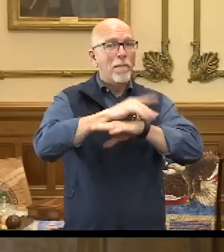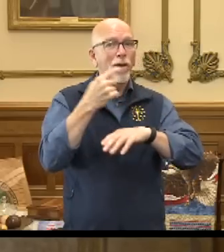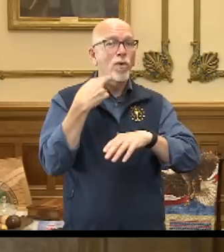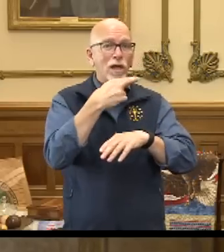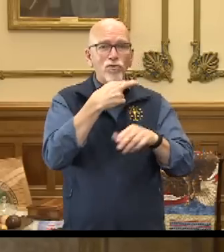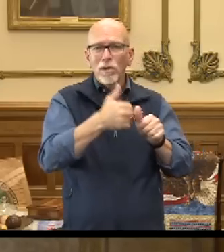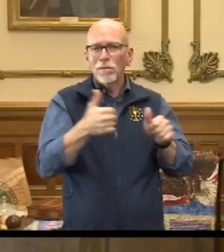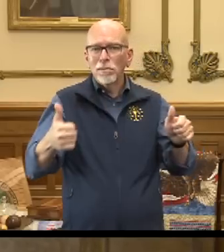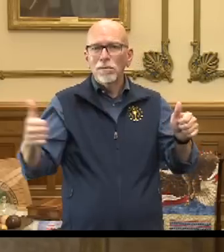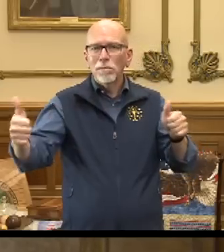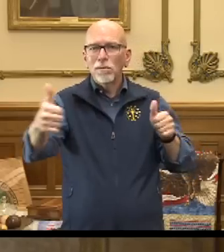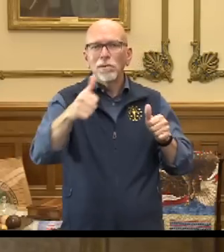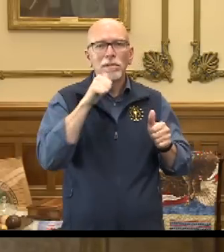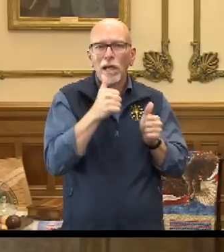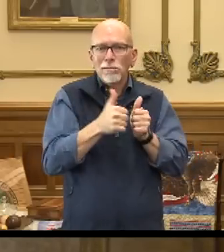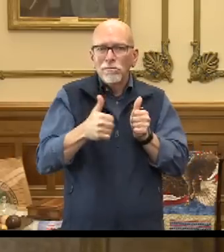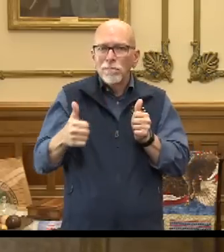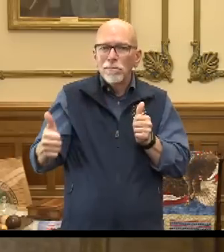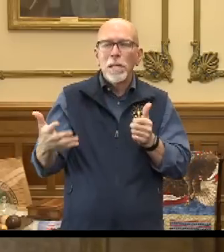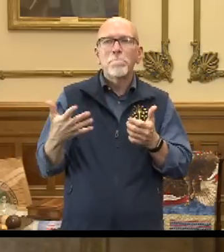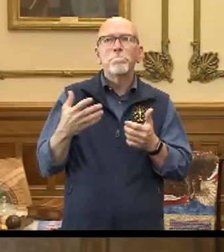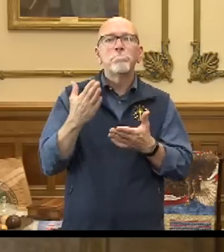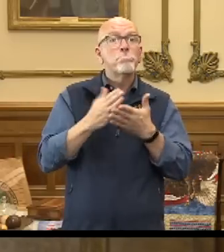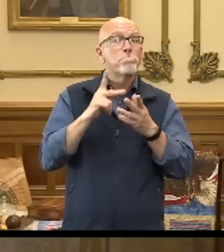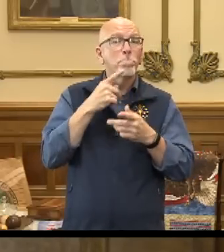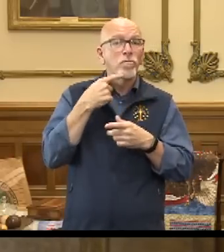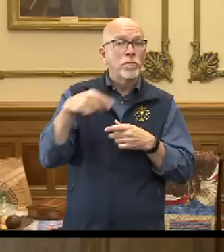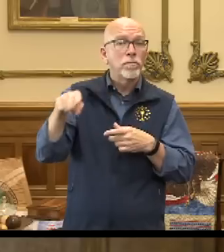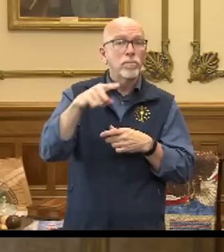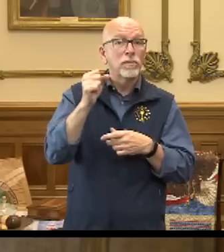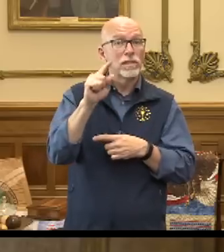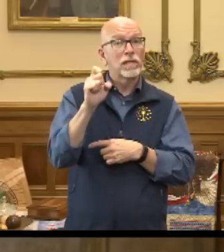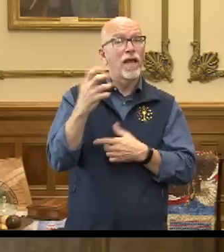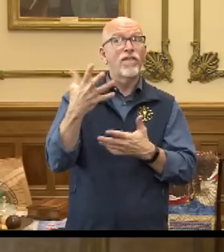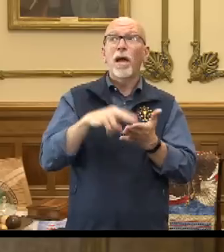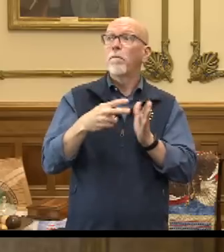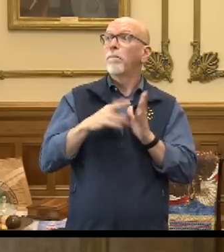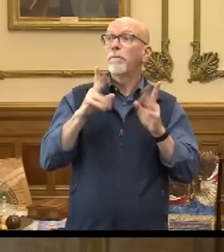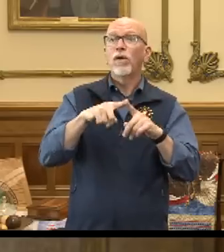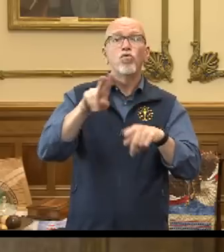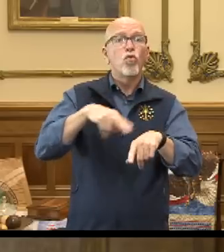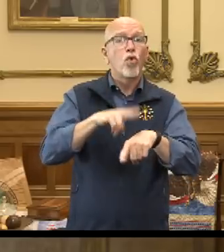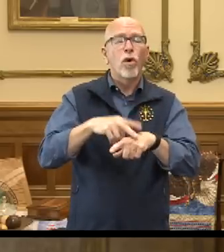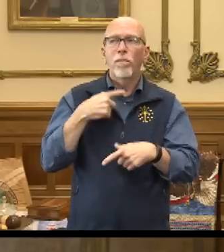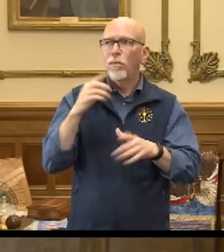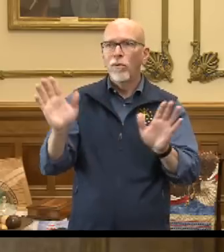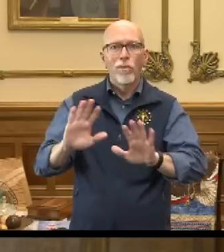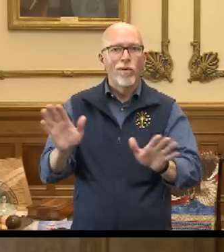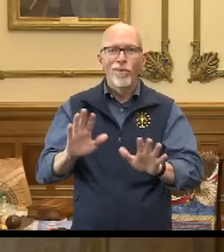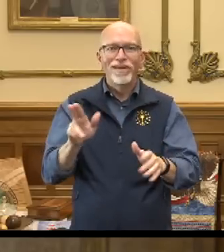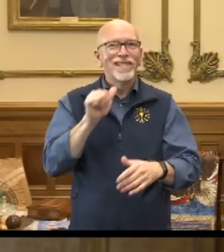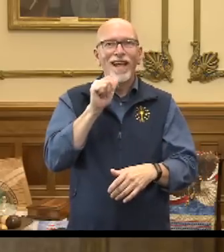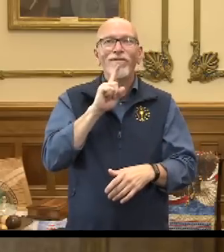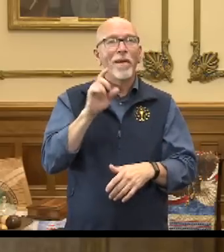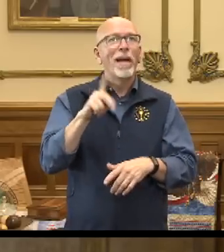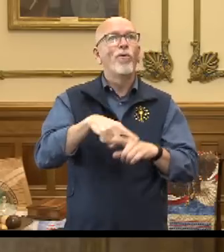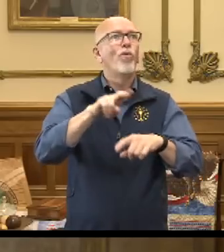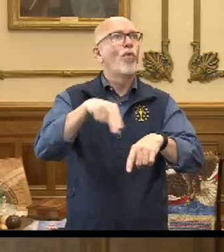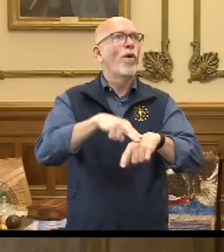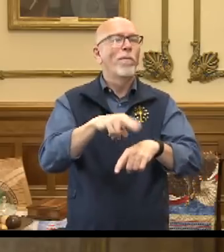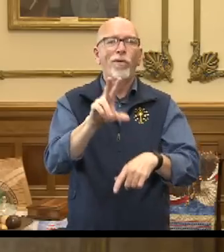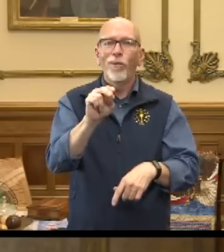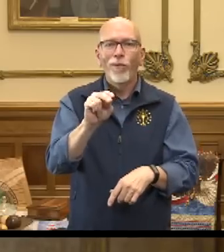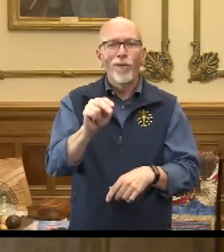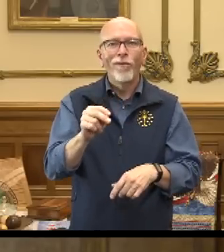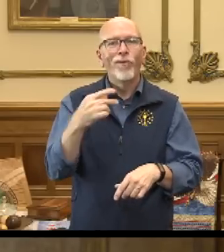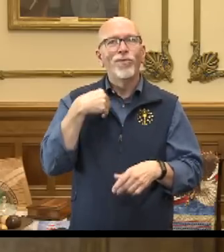So some people have said to me, we've gone to stage 5, everything's back to normal. And I'm like, no, it really isn't, unfortunately. And we know